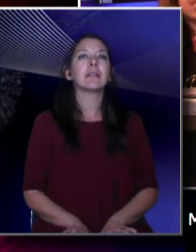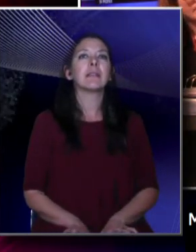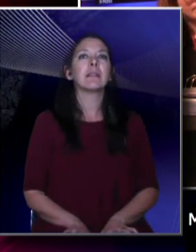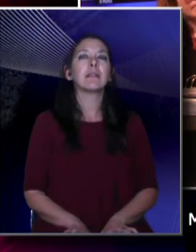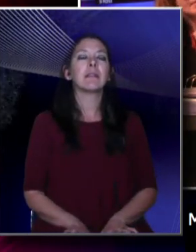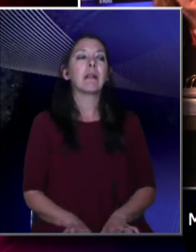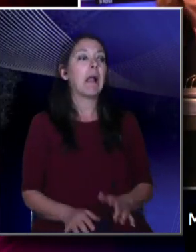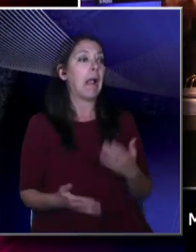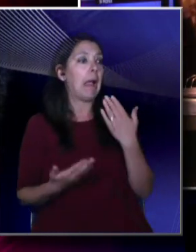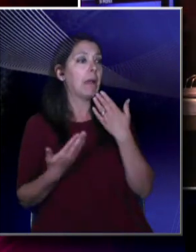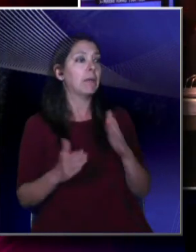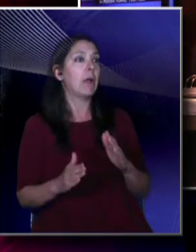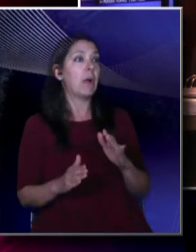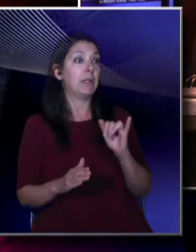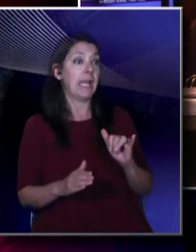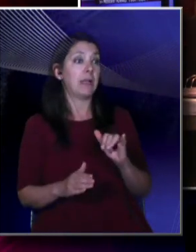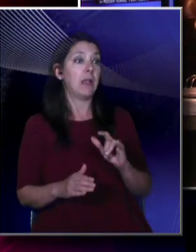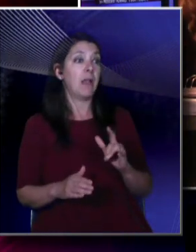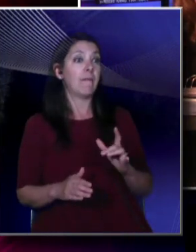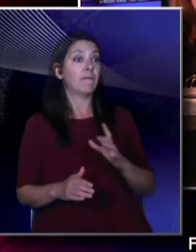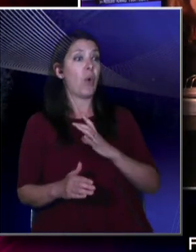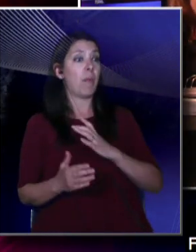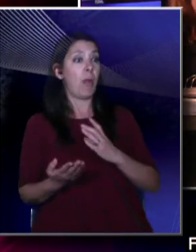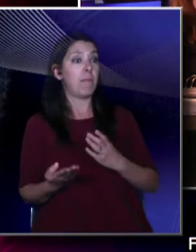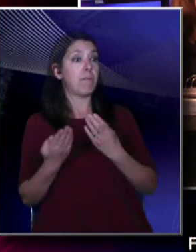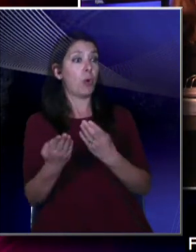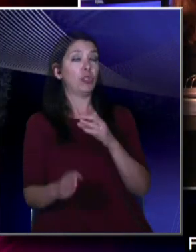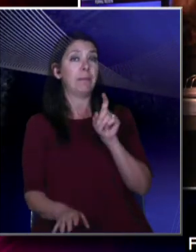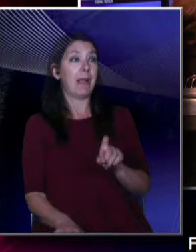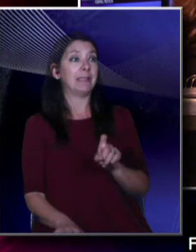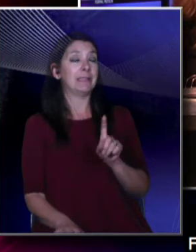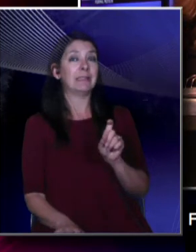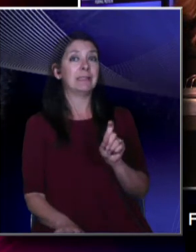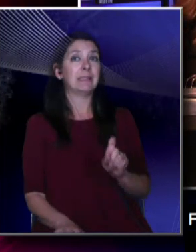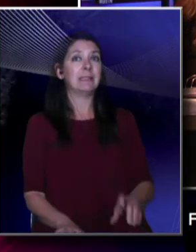I don't know if that's a formal motion. I think it might have to be.